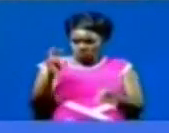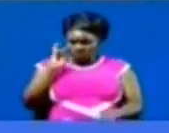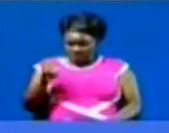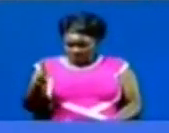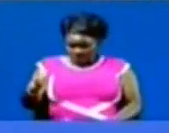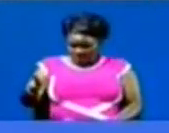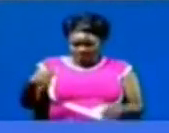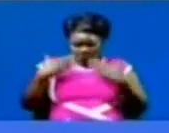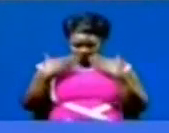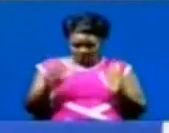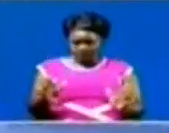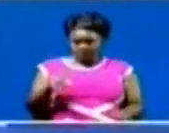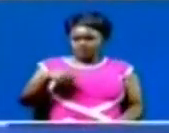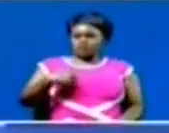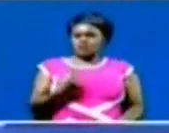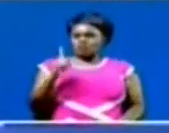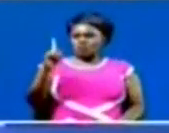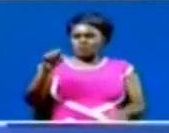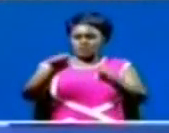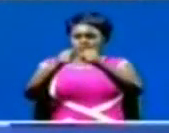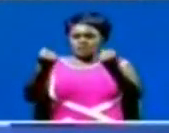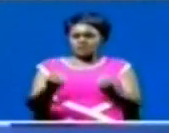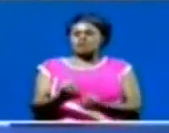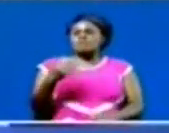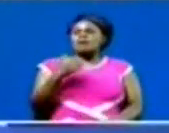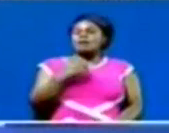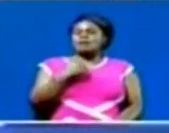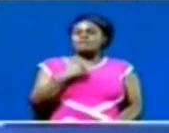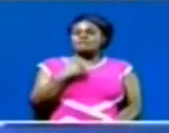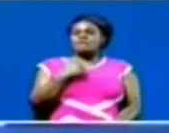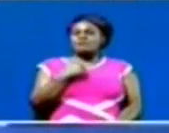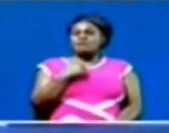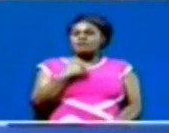the virus, and you know, because we are in one system,